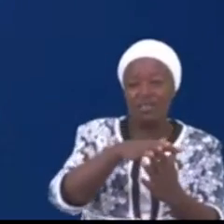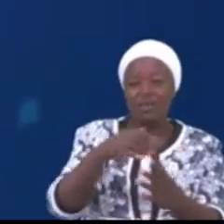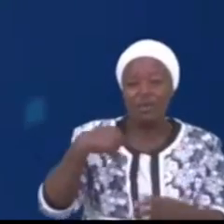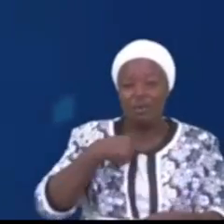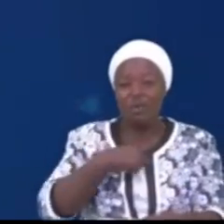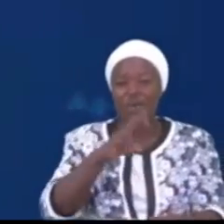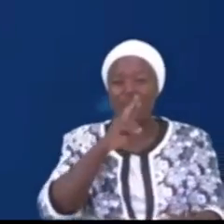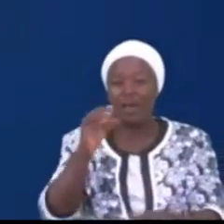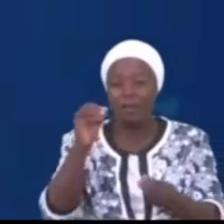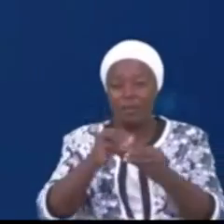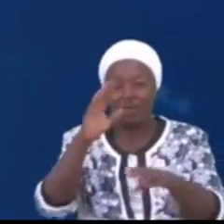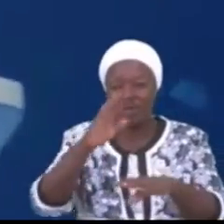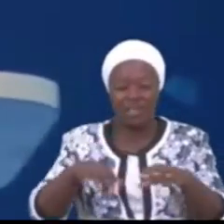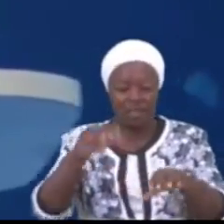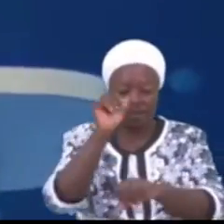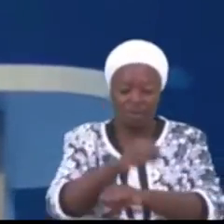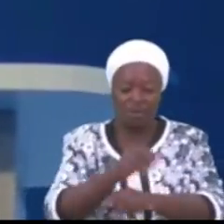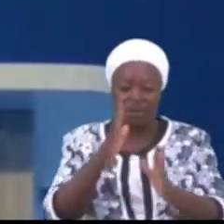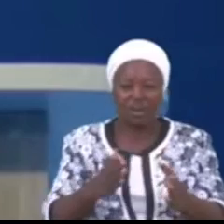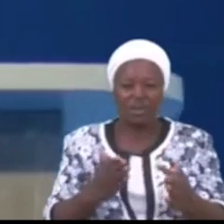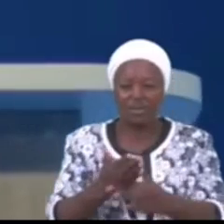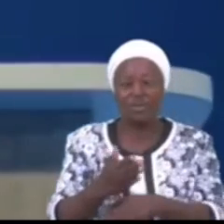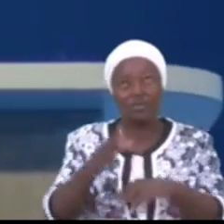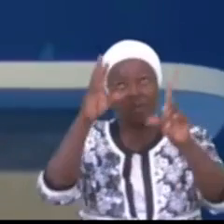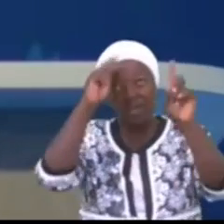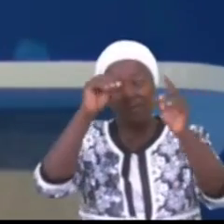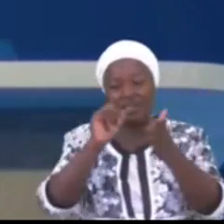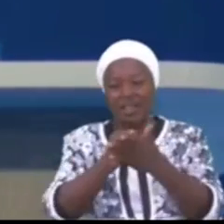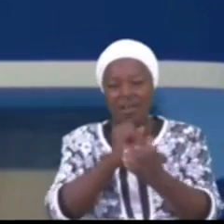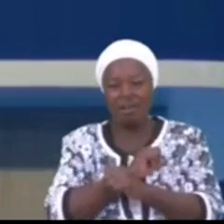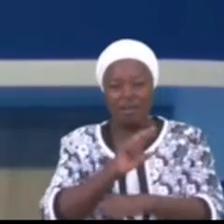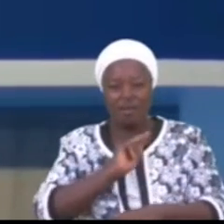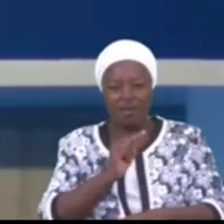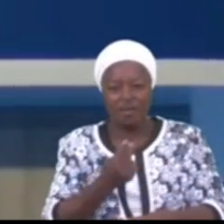him that loved us. He wants